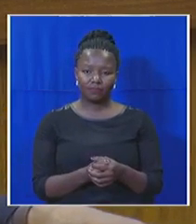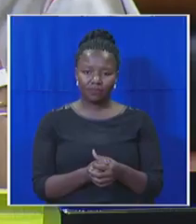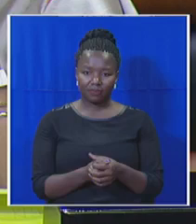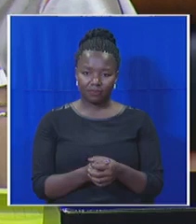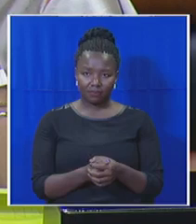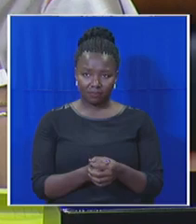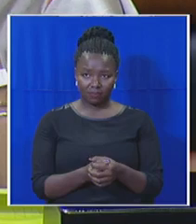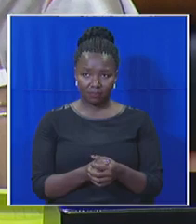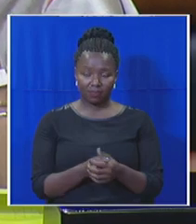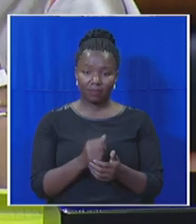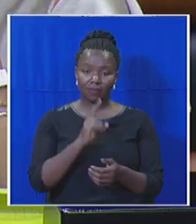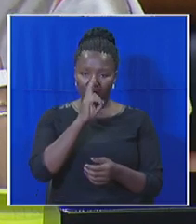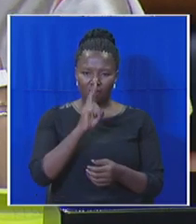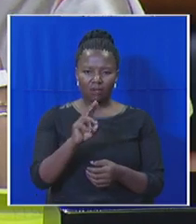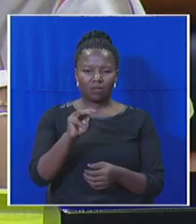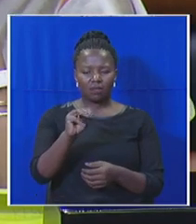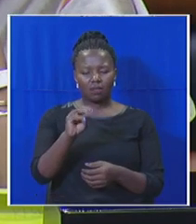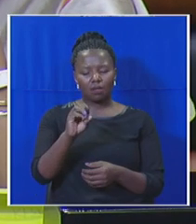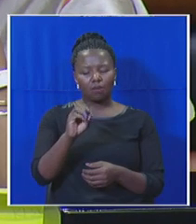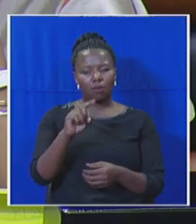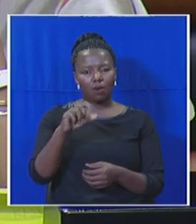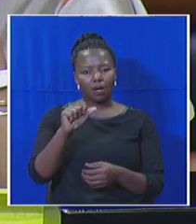The Honorable Mokhalapa.